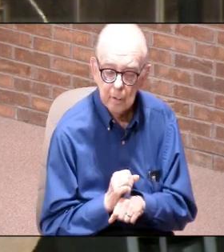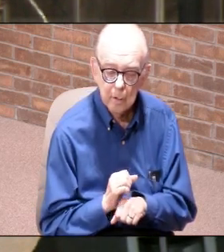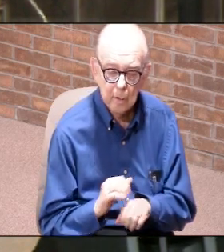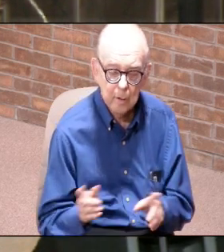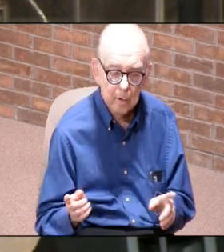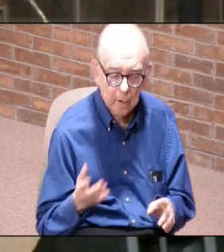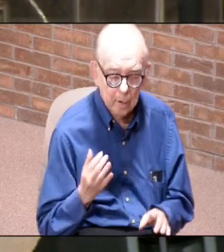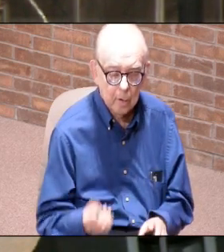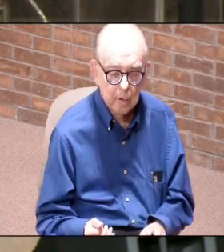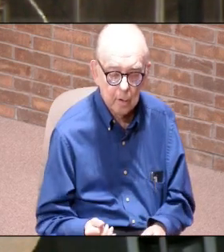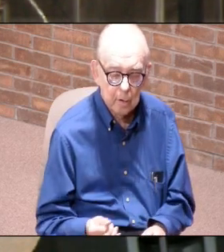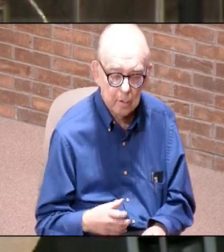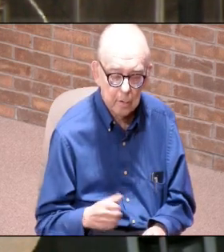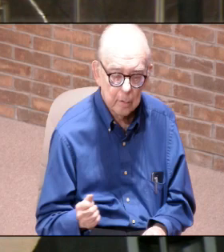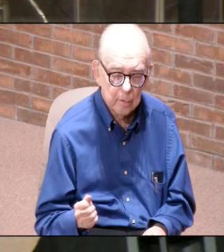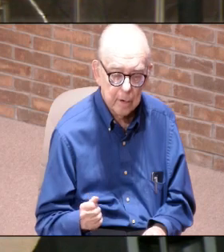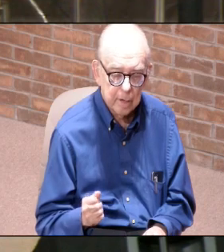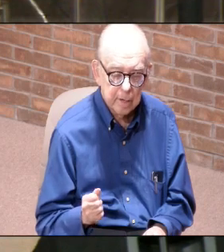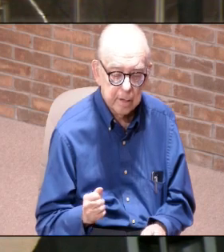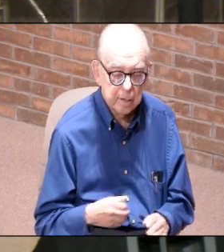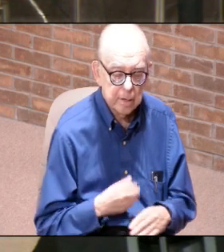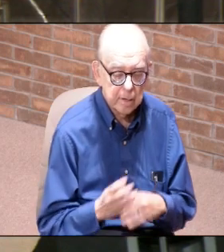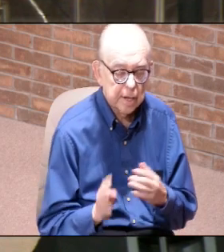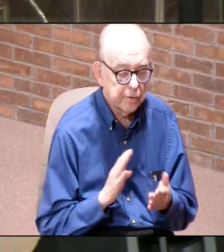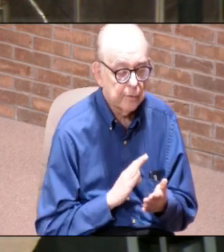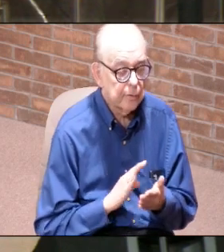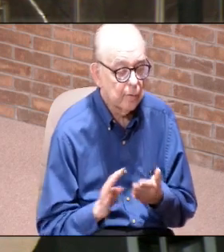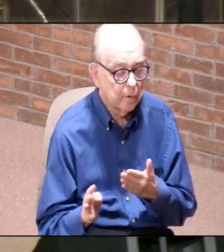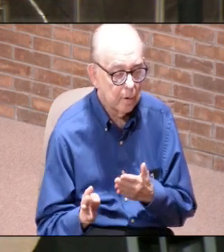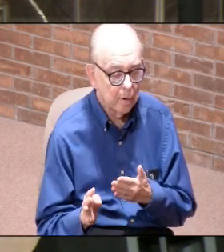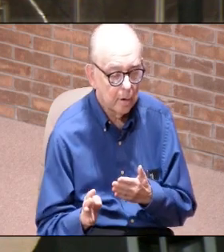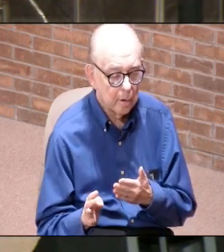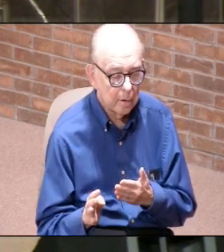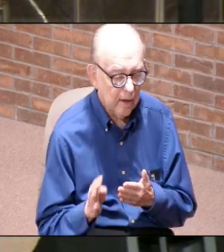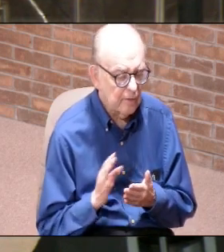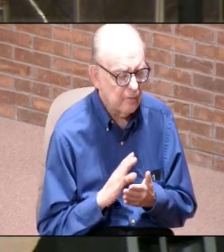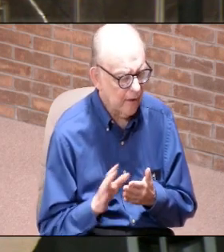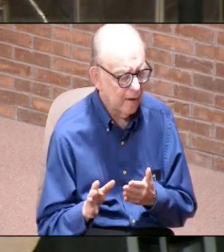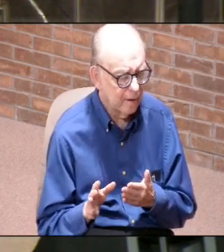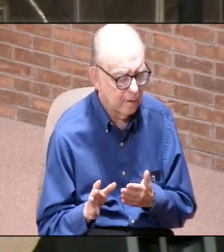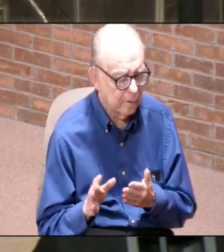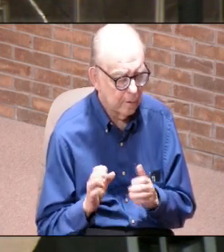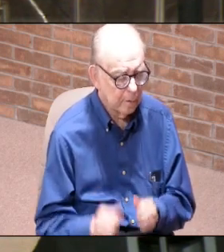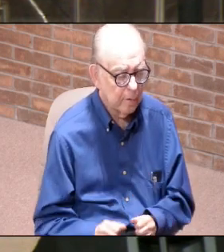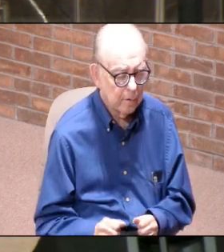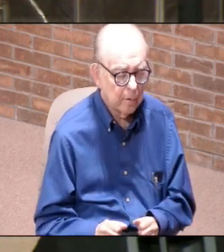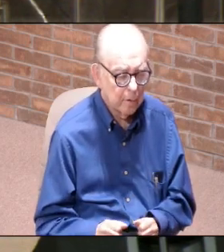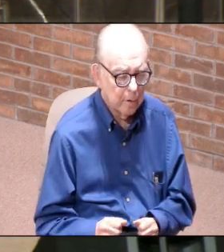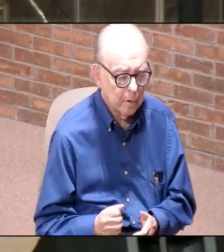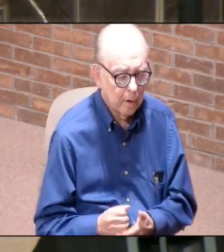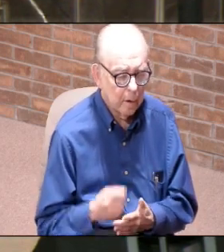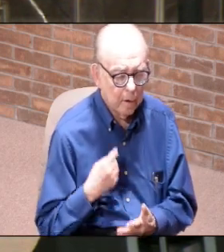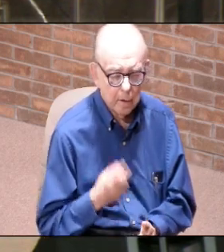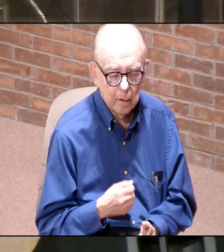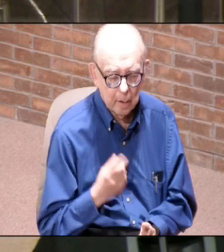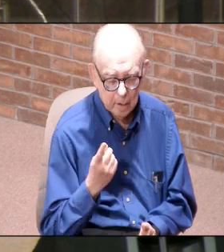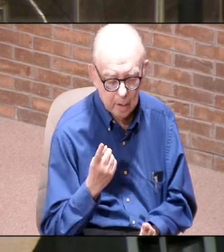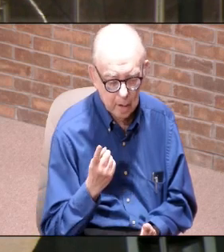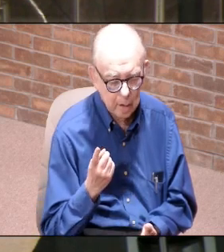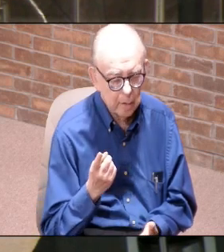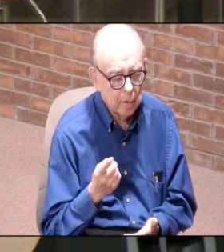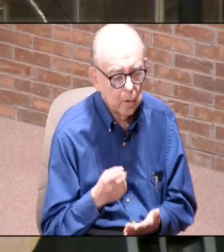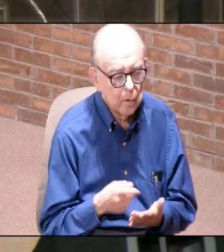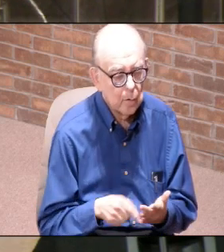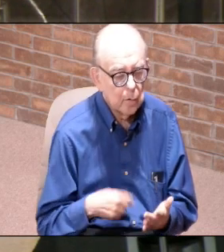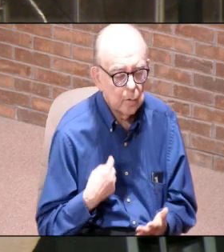that that's why we're going to take the next 4 weeks, actually five, to be able to help us to understand what is